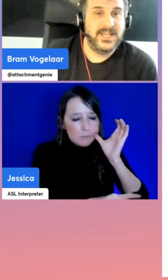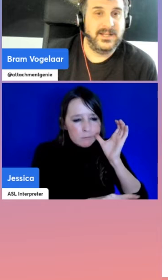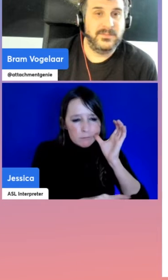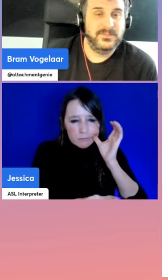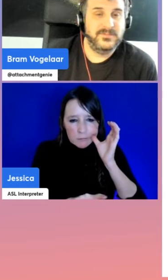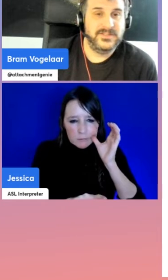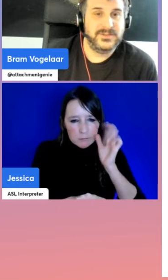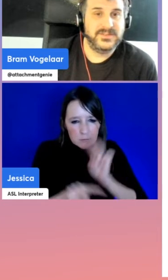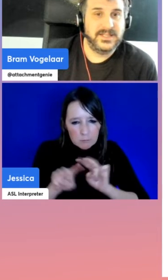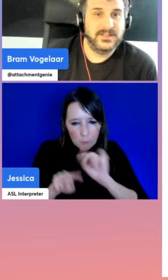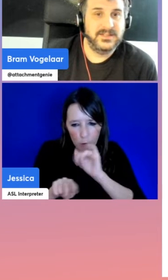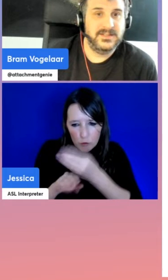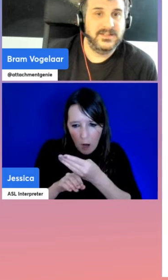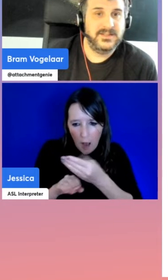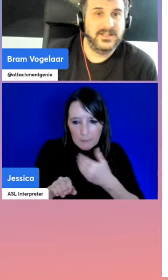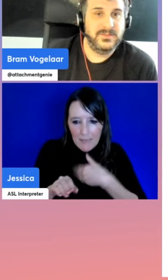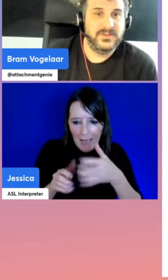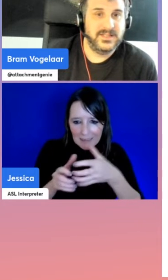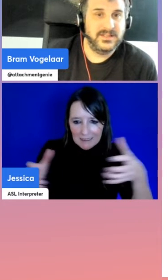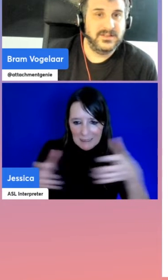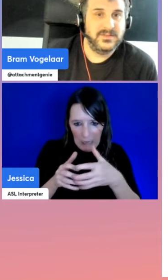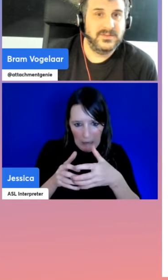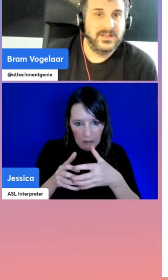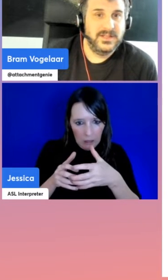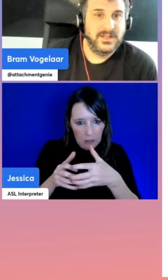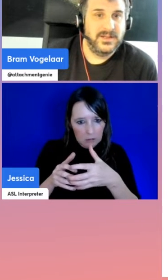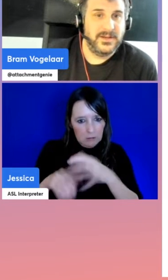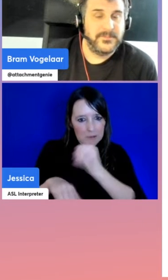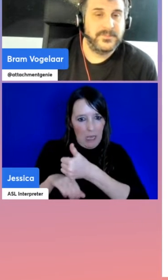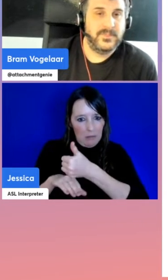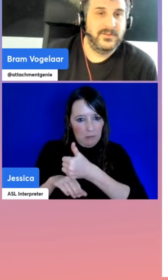a scaling resource set, and in this case we set it.